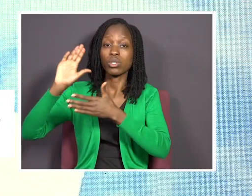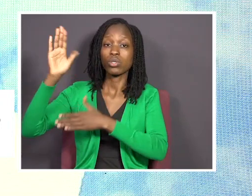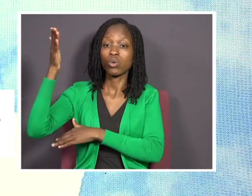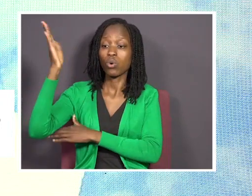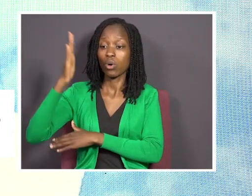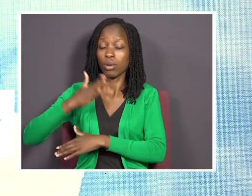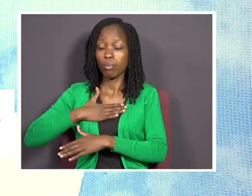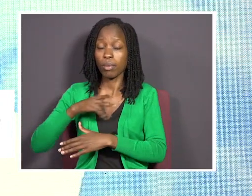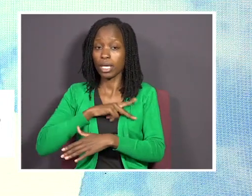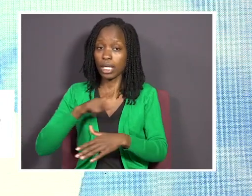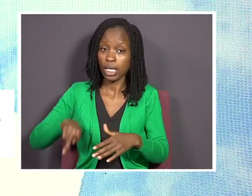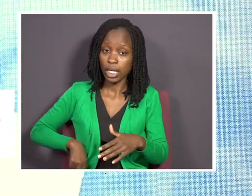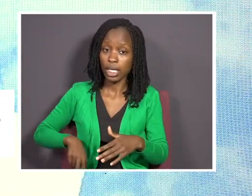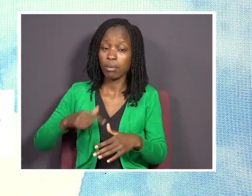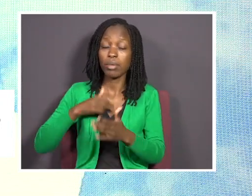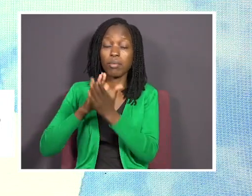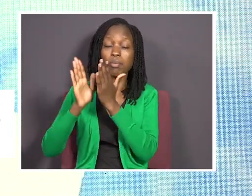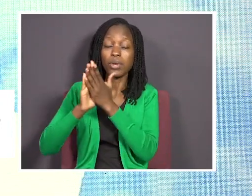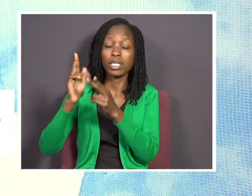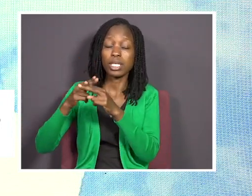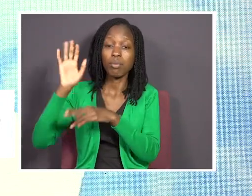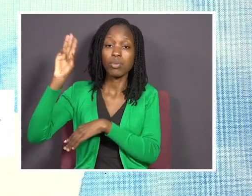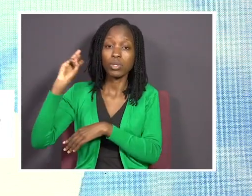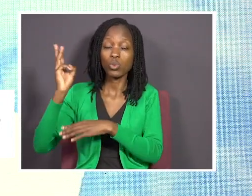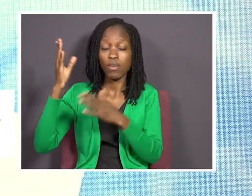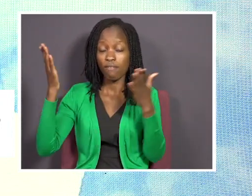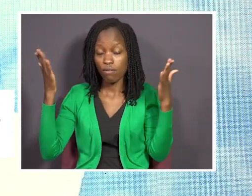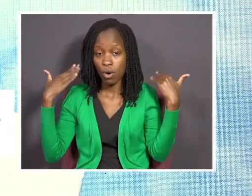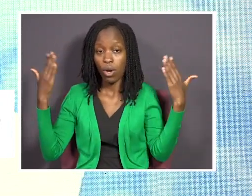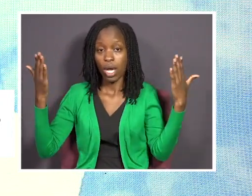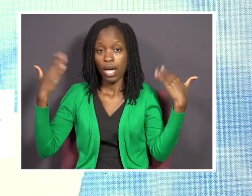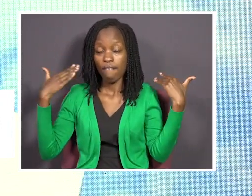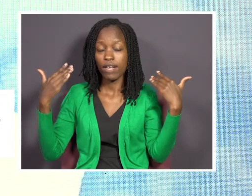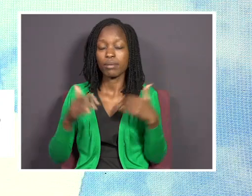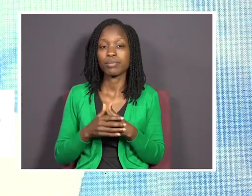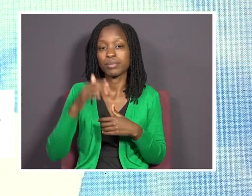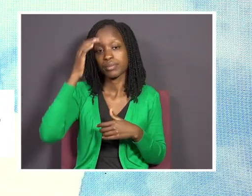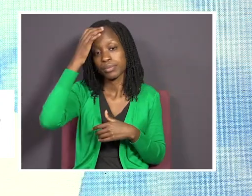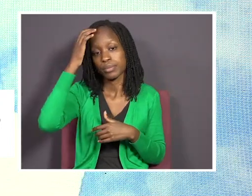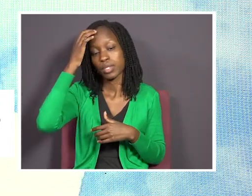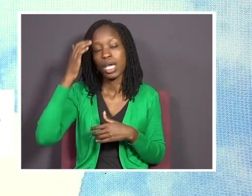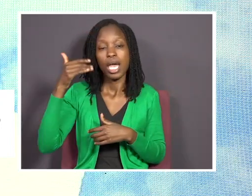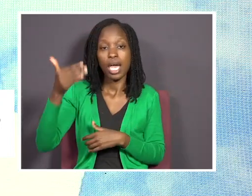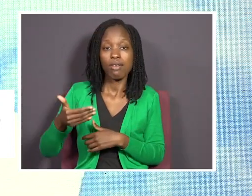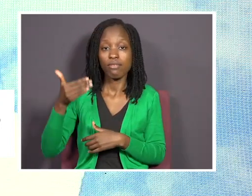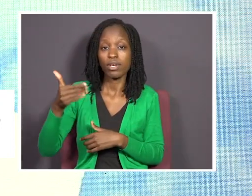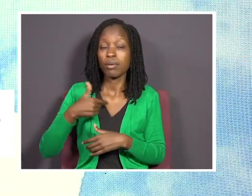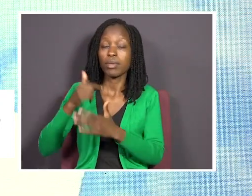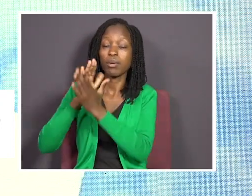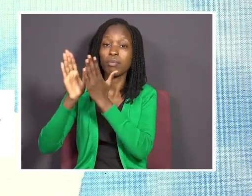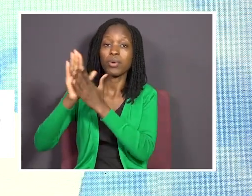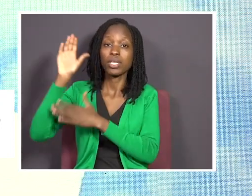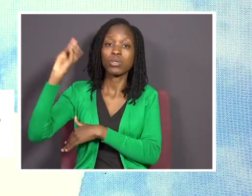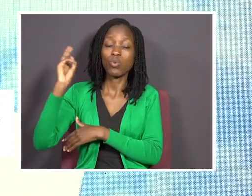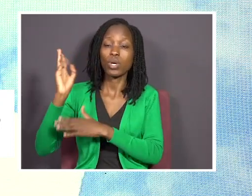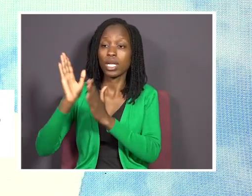God, the King. I will praise your name forever and ever. Every day I will praise you